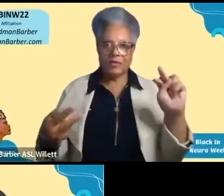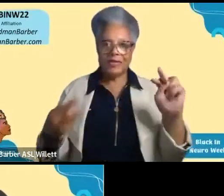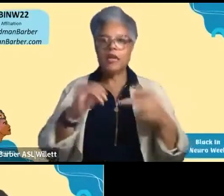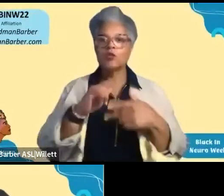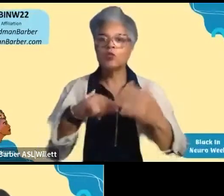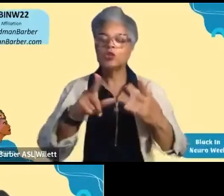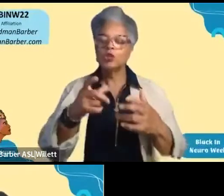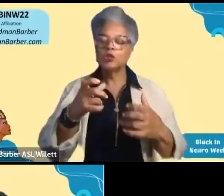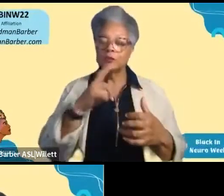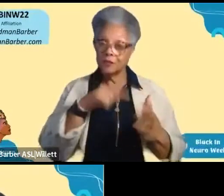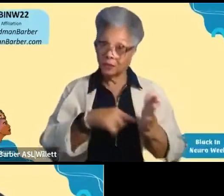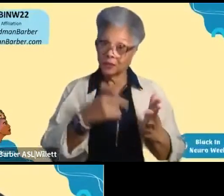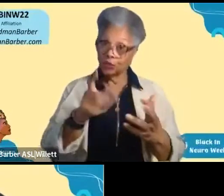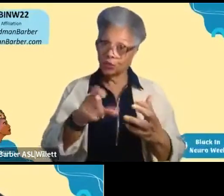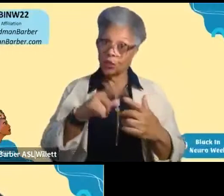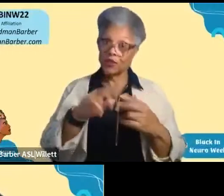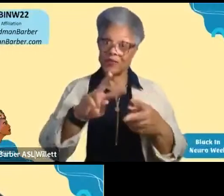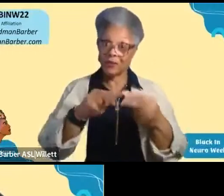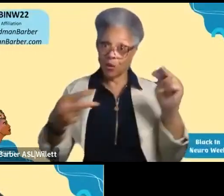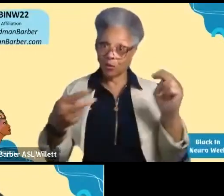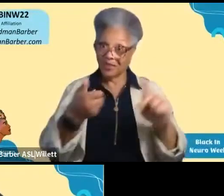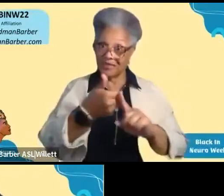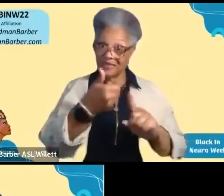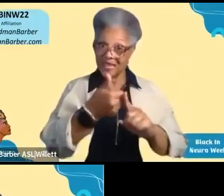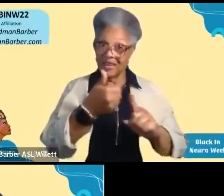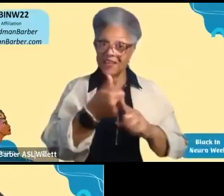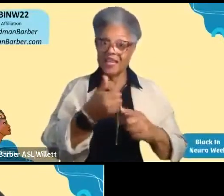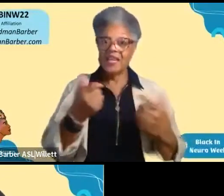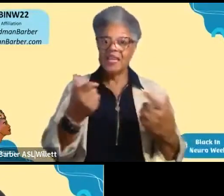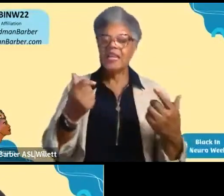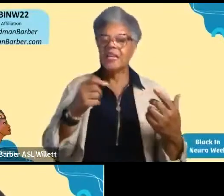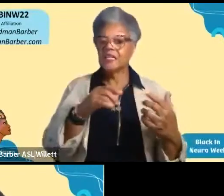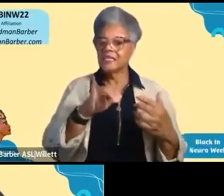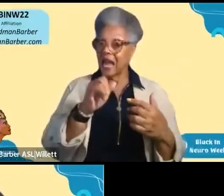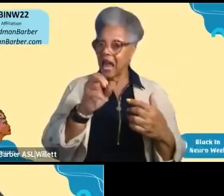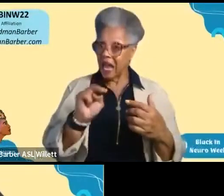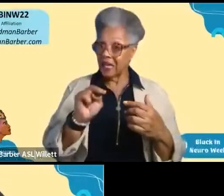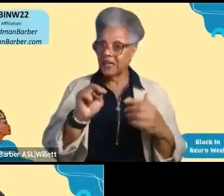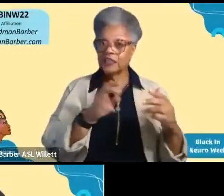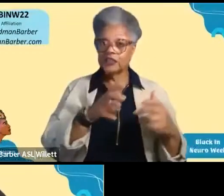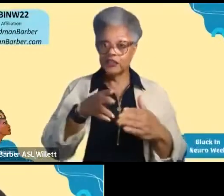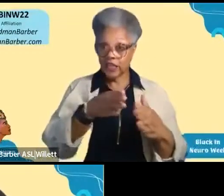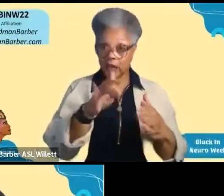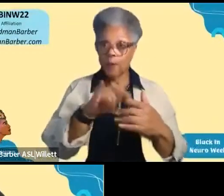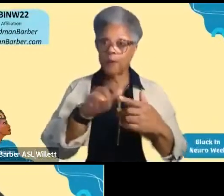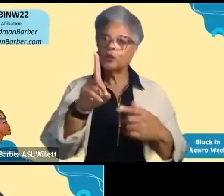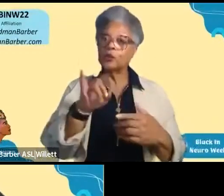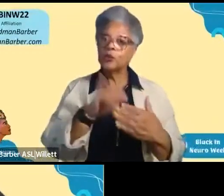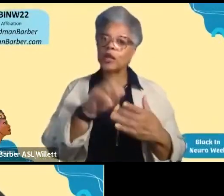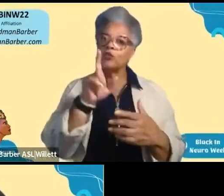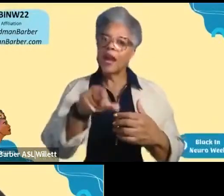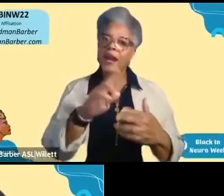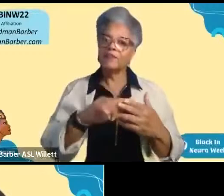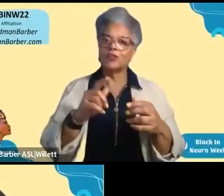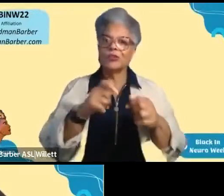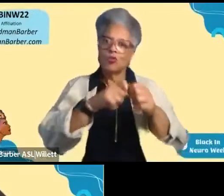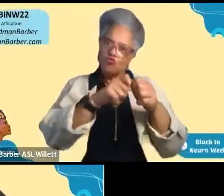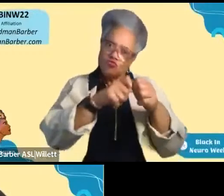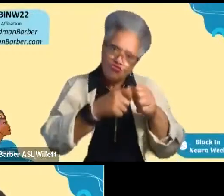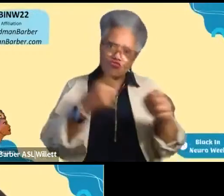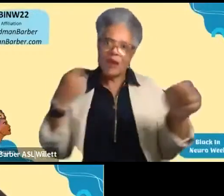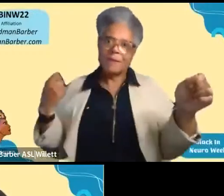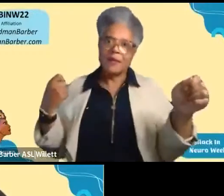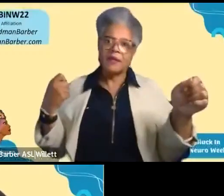that this protein on its own is an ion channel. But in order to do that, you need to basically rip it out of